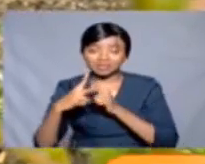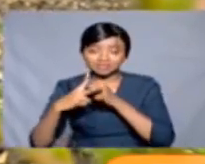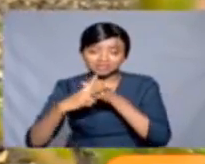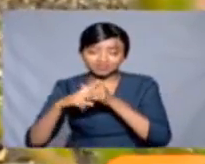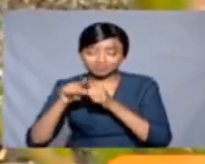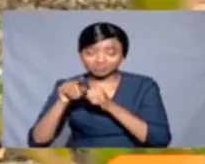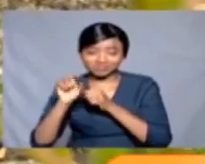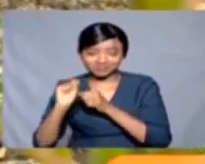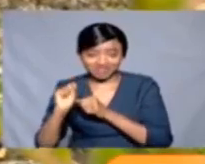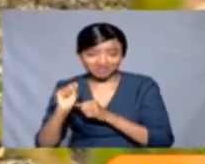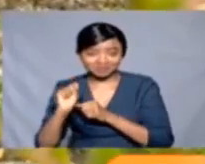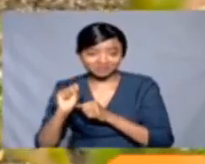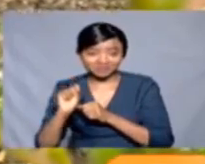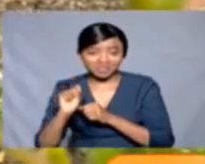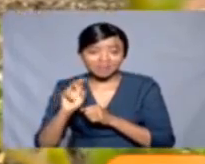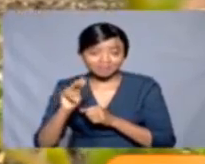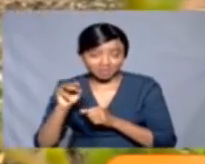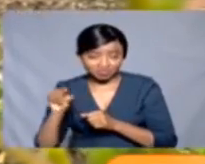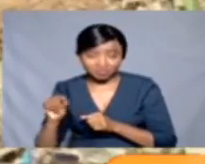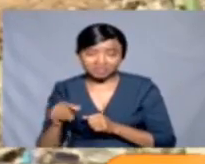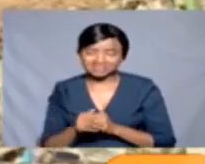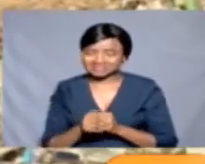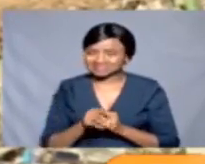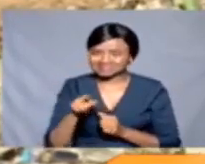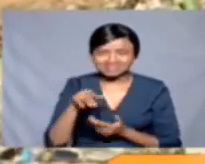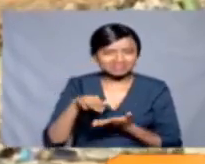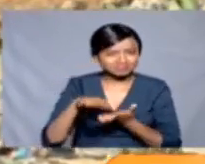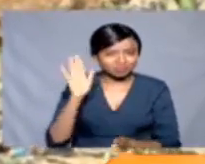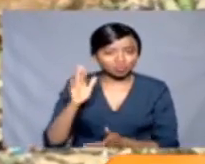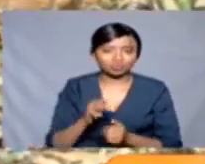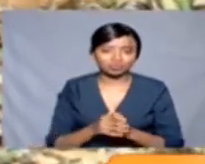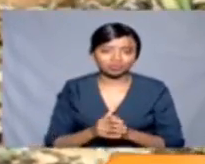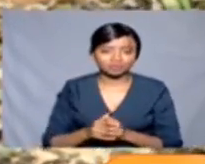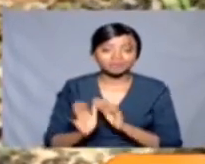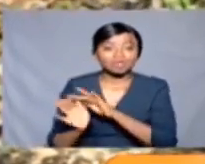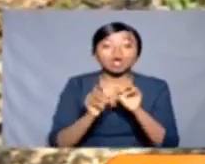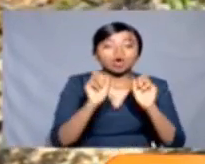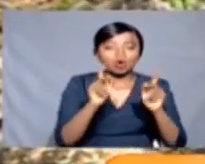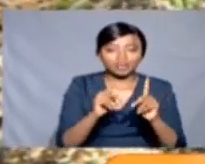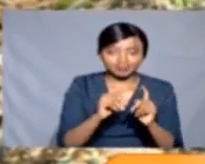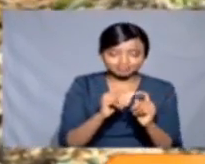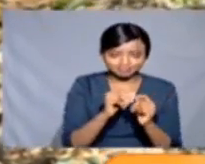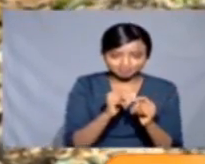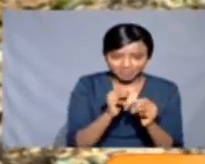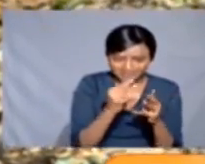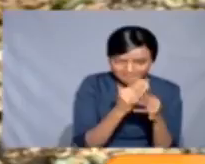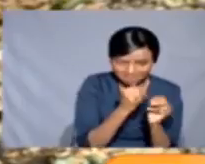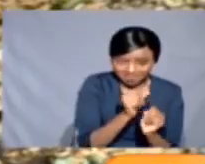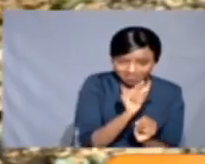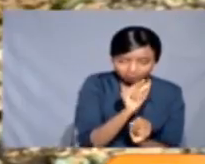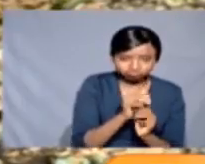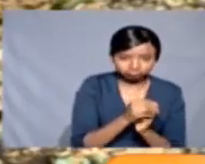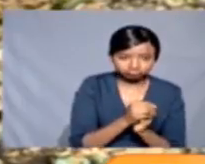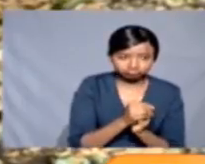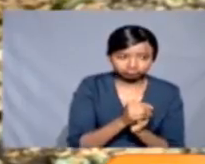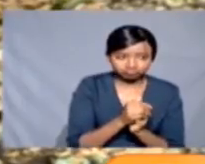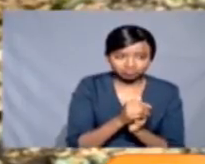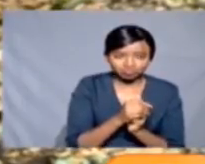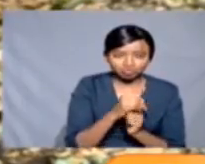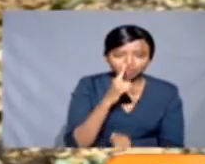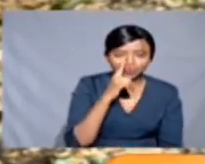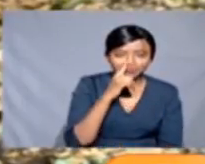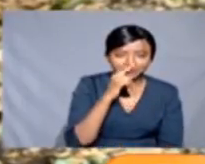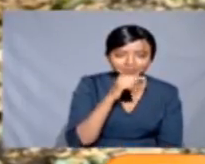207.5 micrograms per cubic meter. This is extremely high. Now let's do some quick math. Mm-hmm. The level of pollution, that